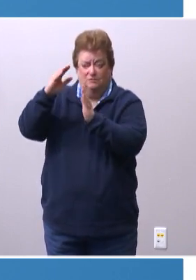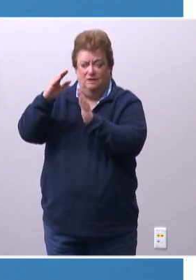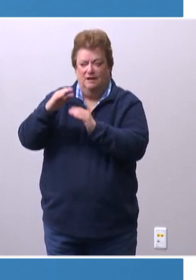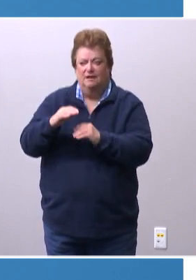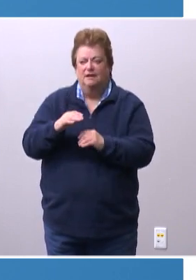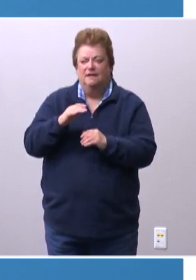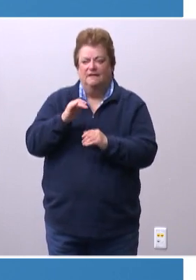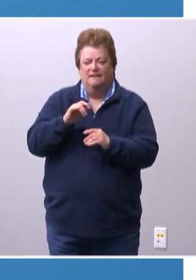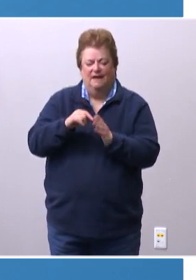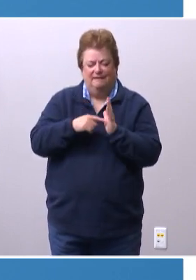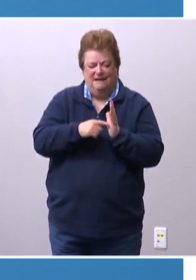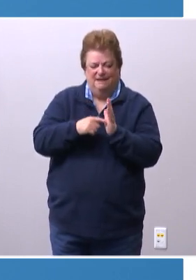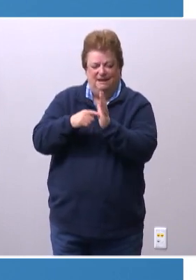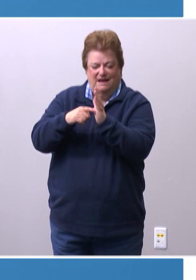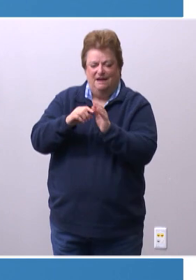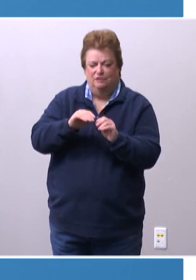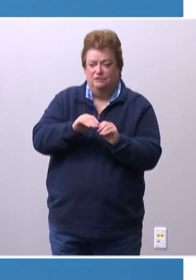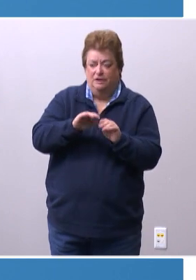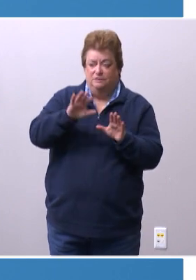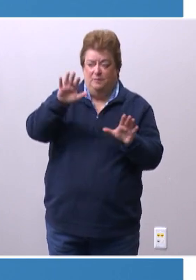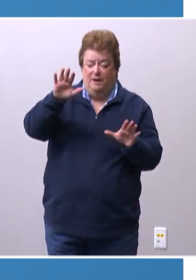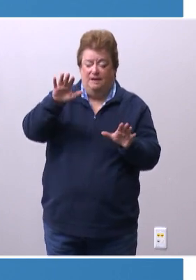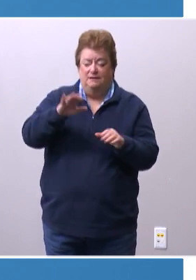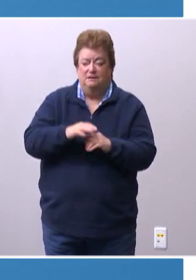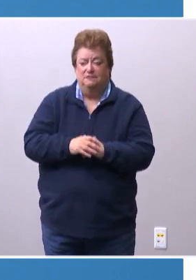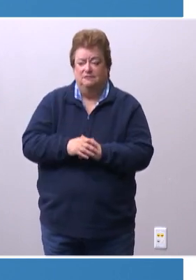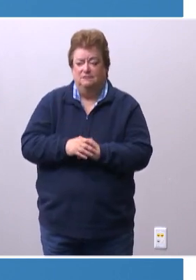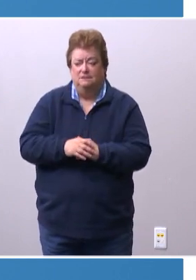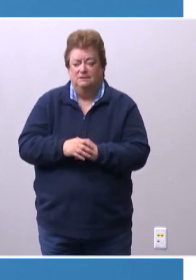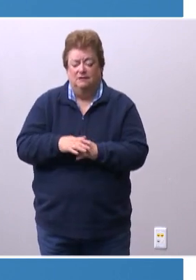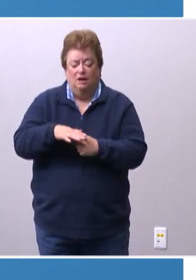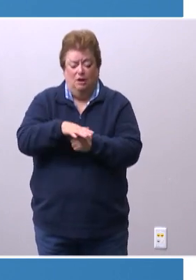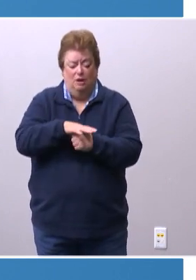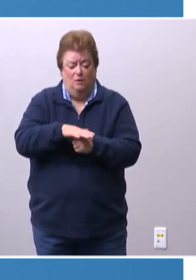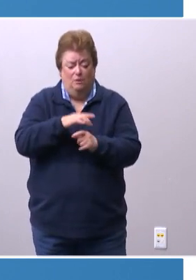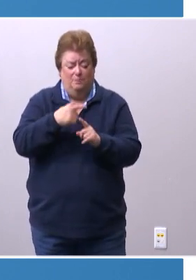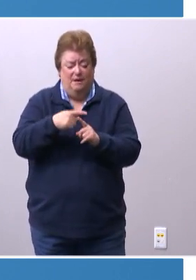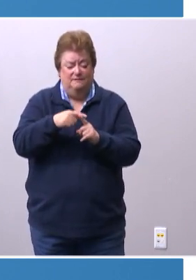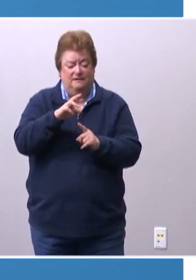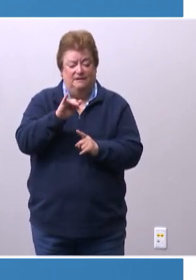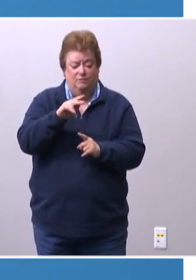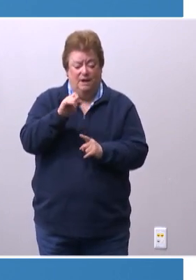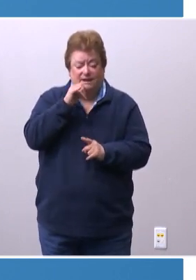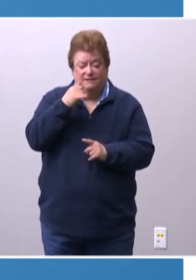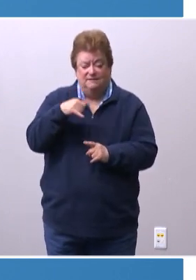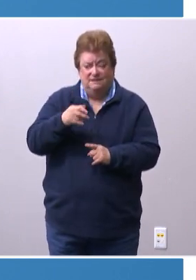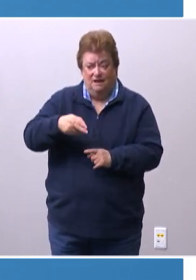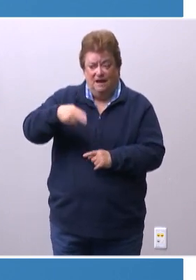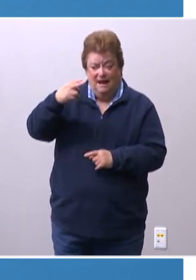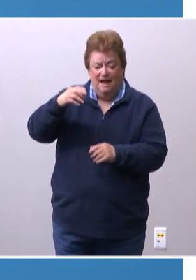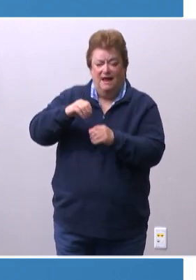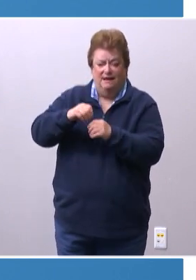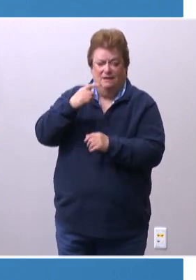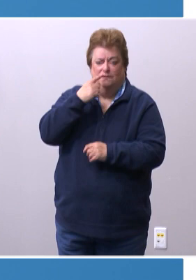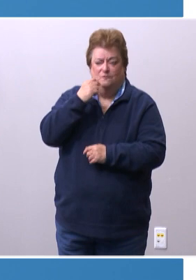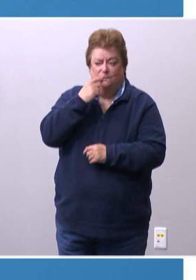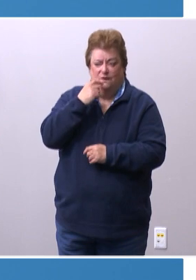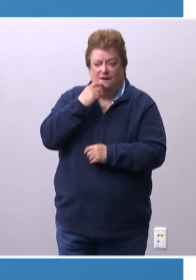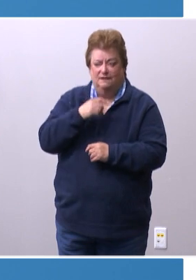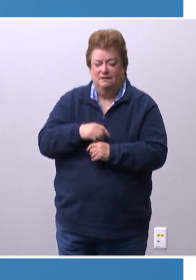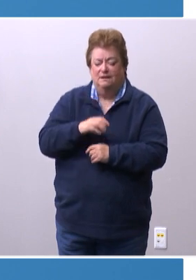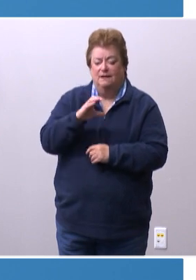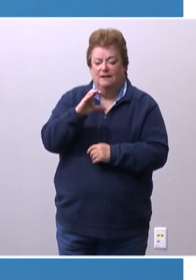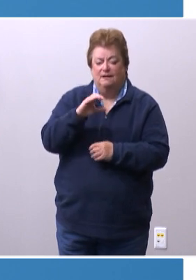spread across the different risk categories. Our local positivity rate remains high and is in the red category. The